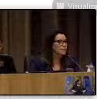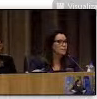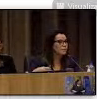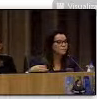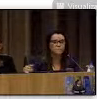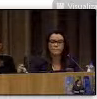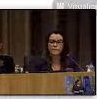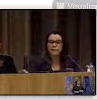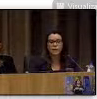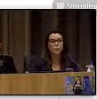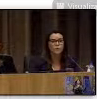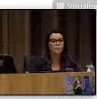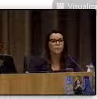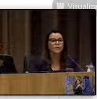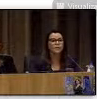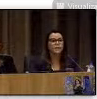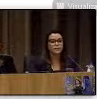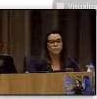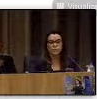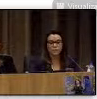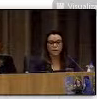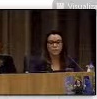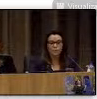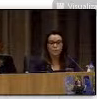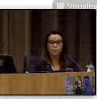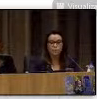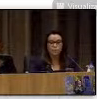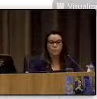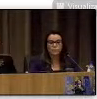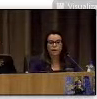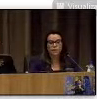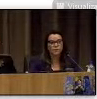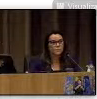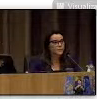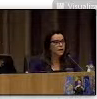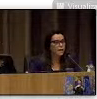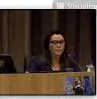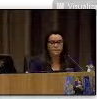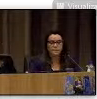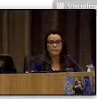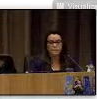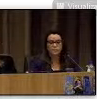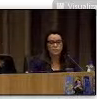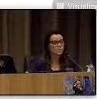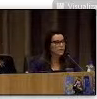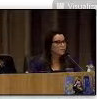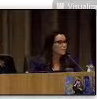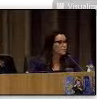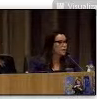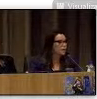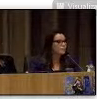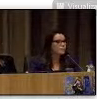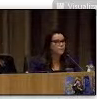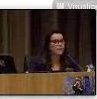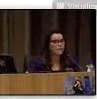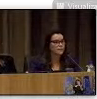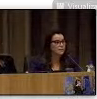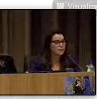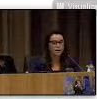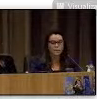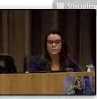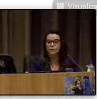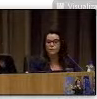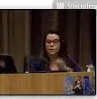I bring here a little bit of the line we work on and how challenging it was. We have several hospitals.